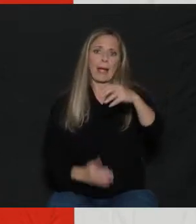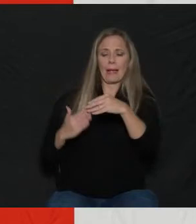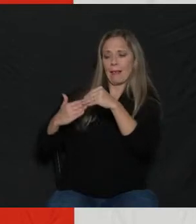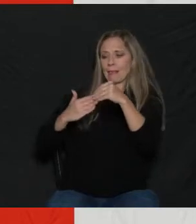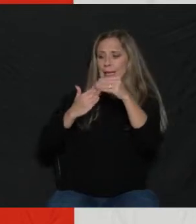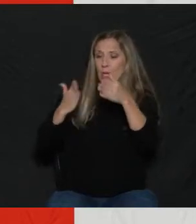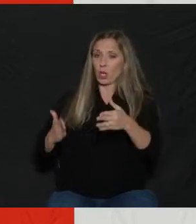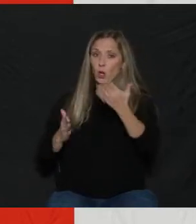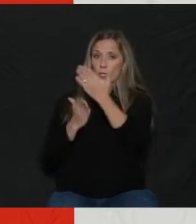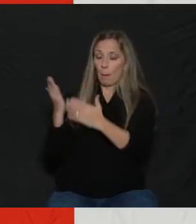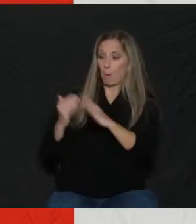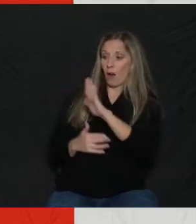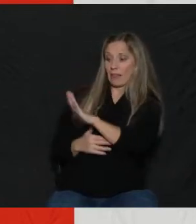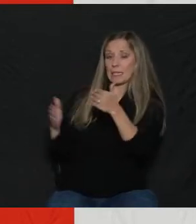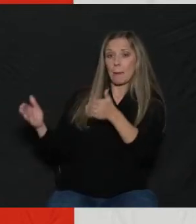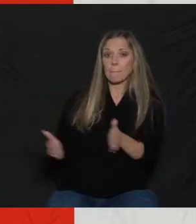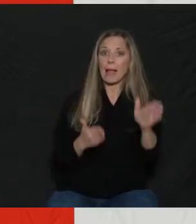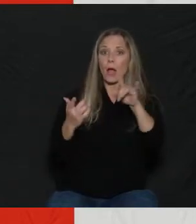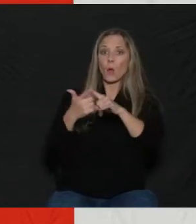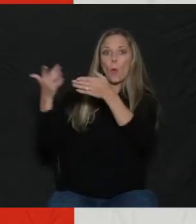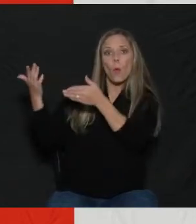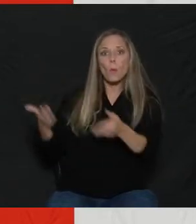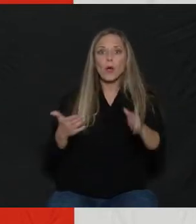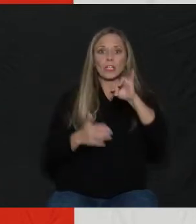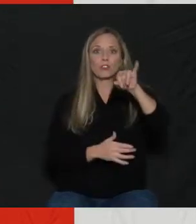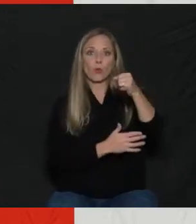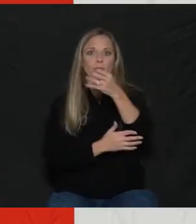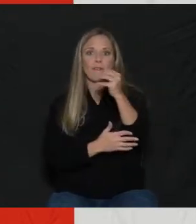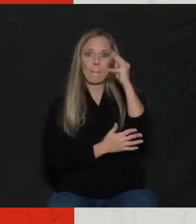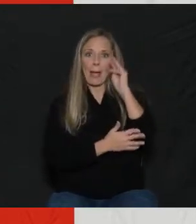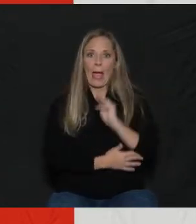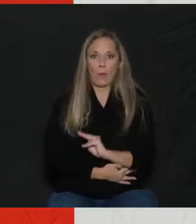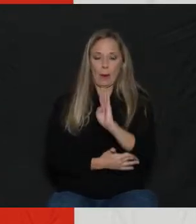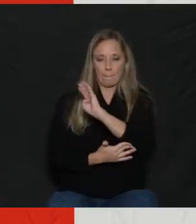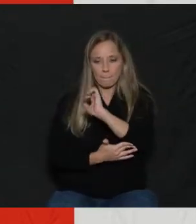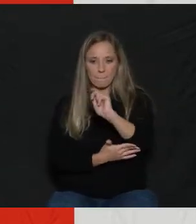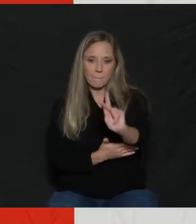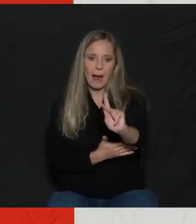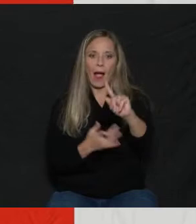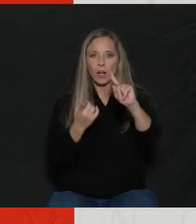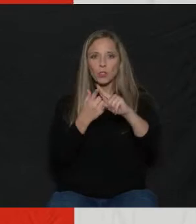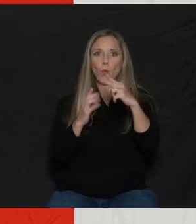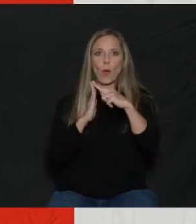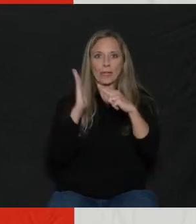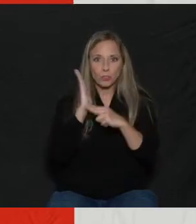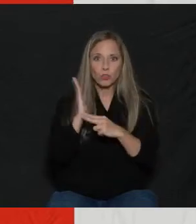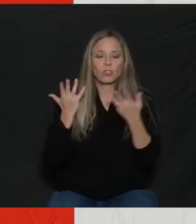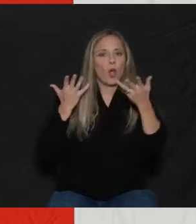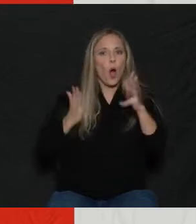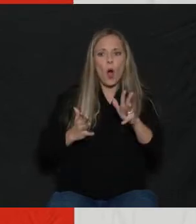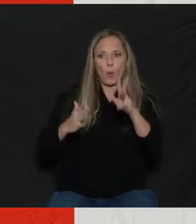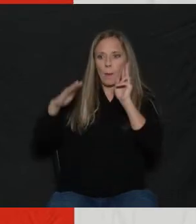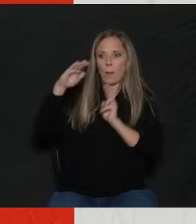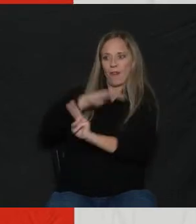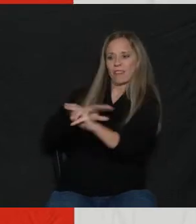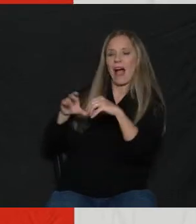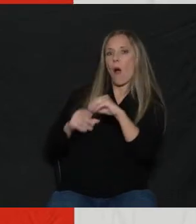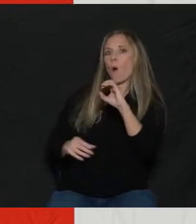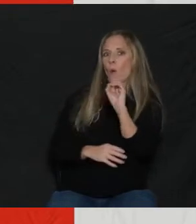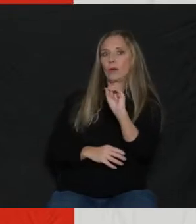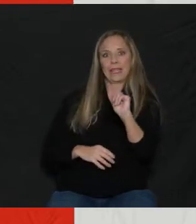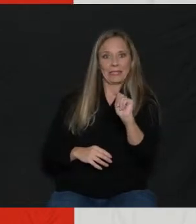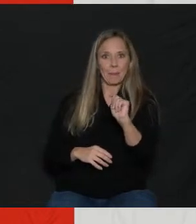bring Joseph and Mary back to his hometown to be registered, which was actually prophesied in the Old Testament, which is really cool how